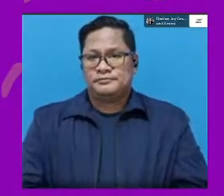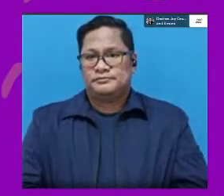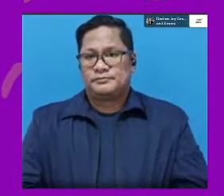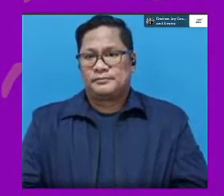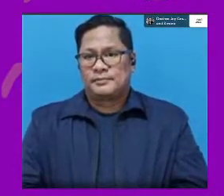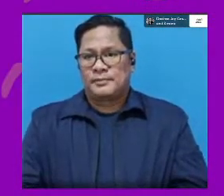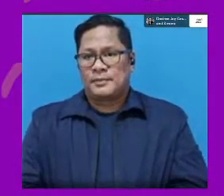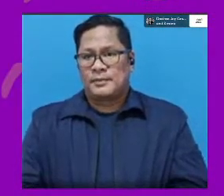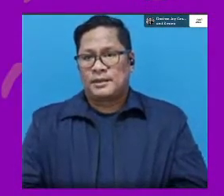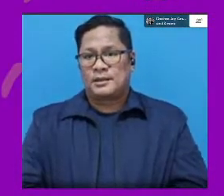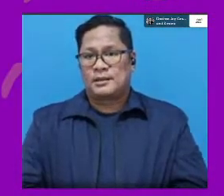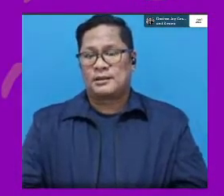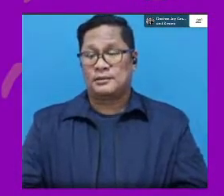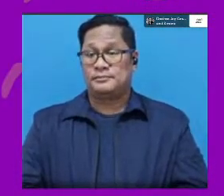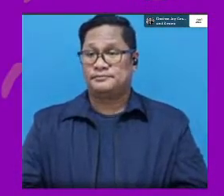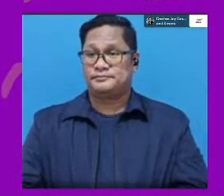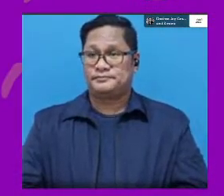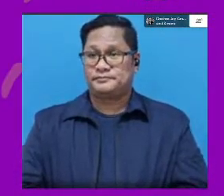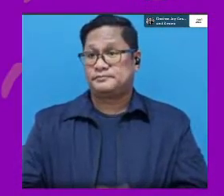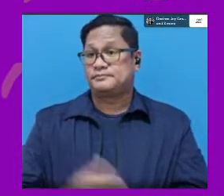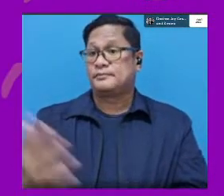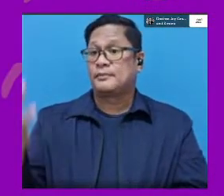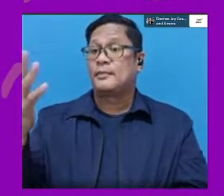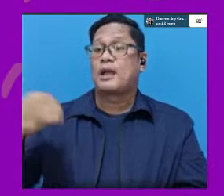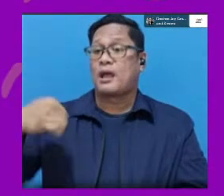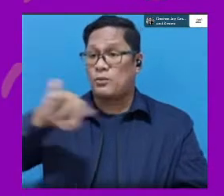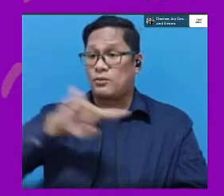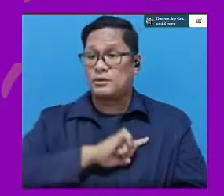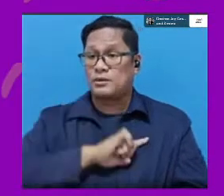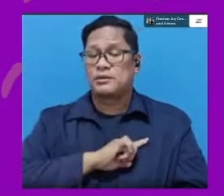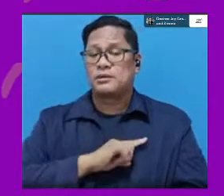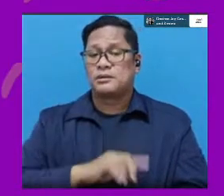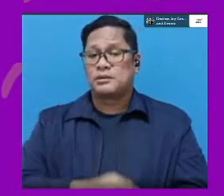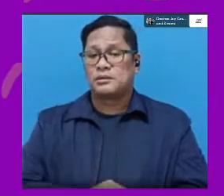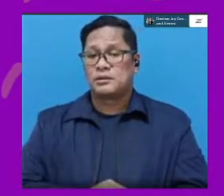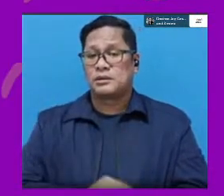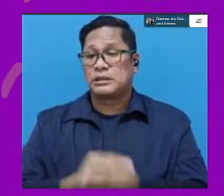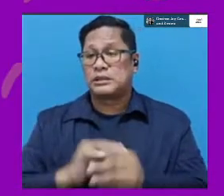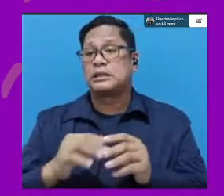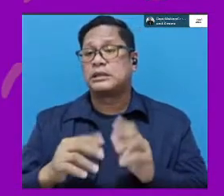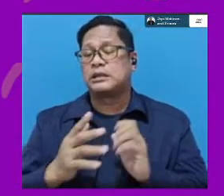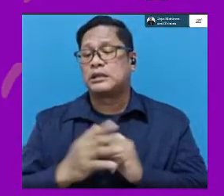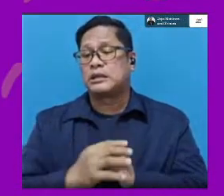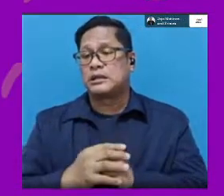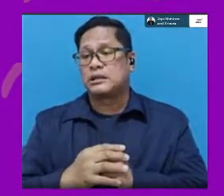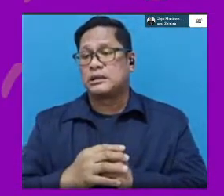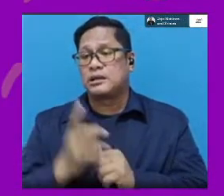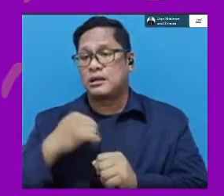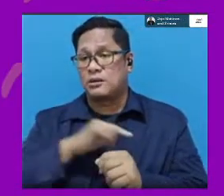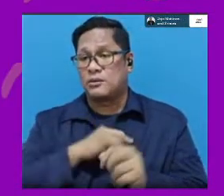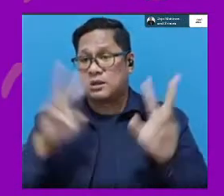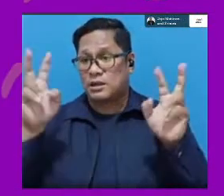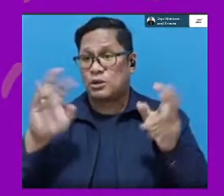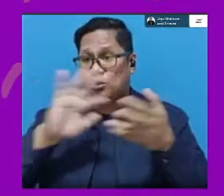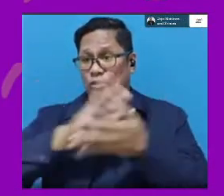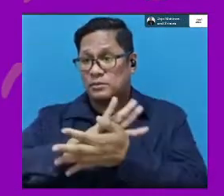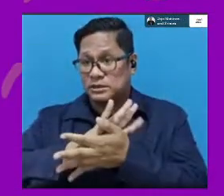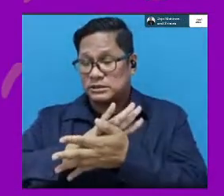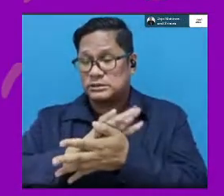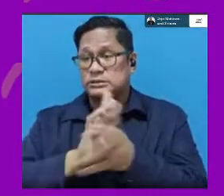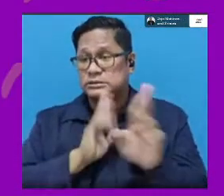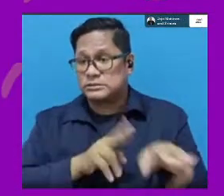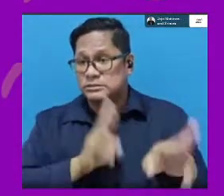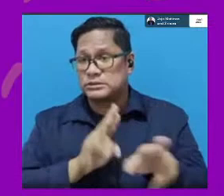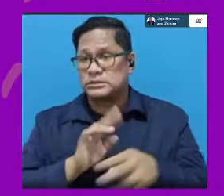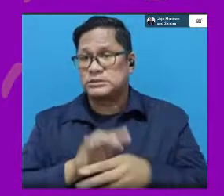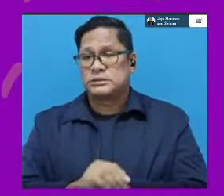That is why our tagline for our COVID response has always